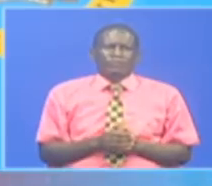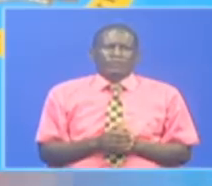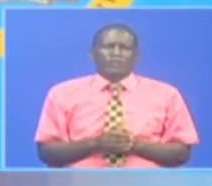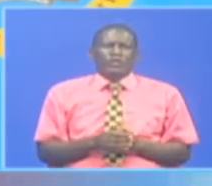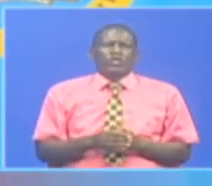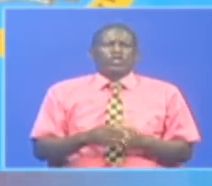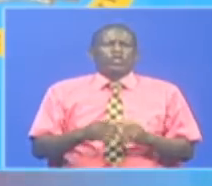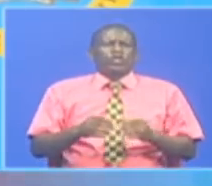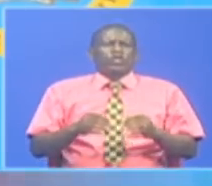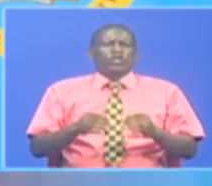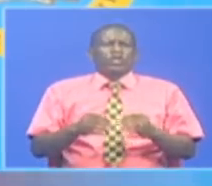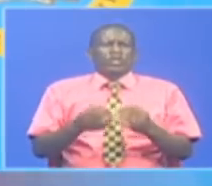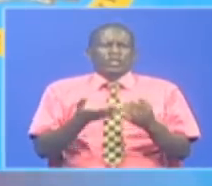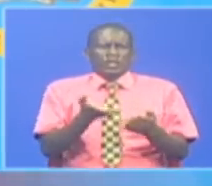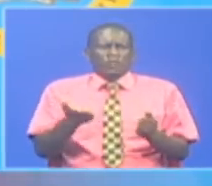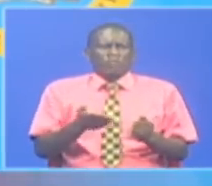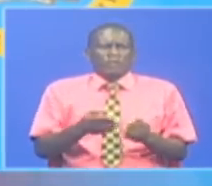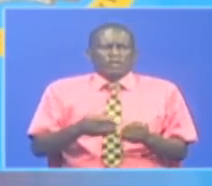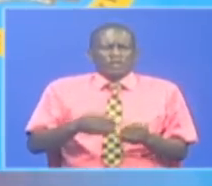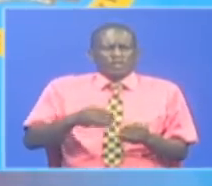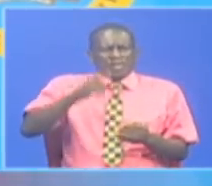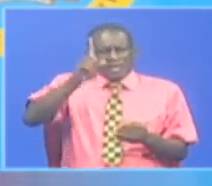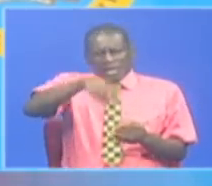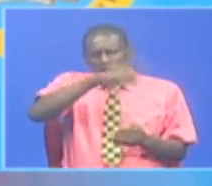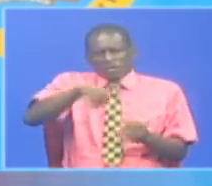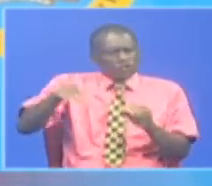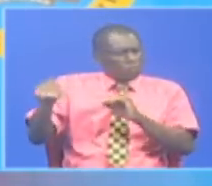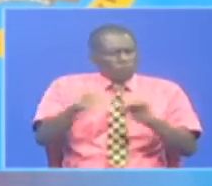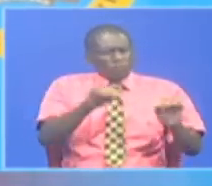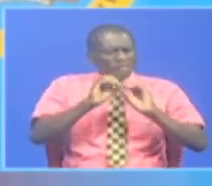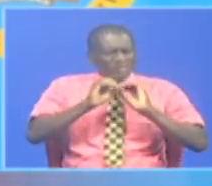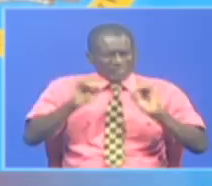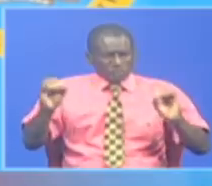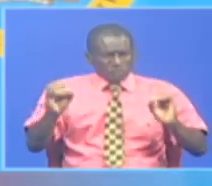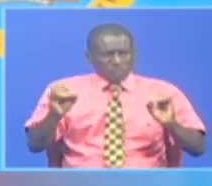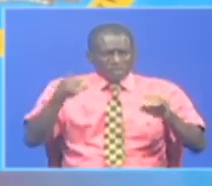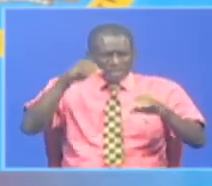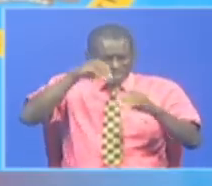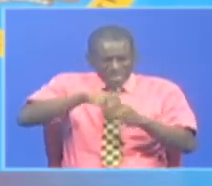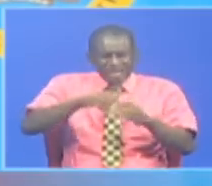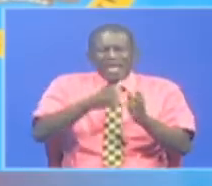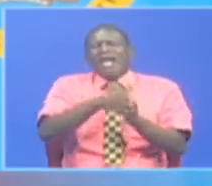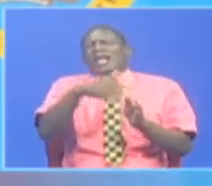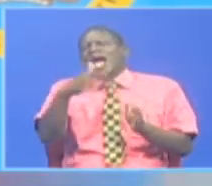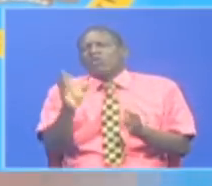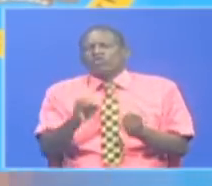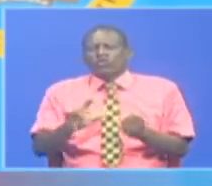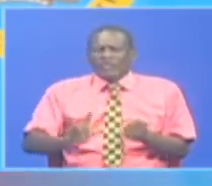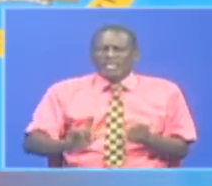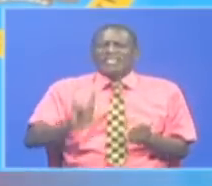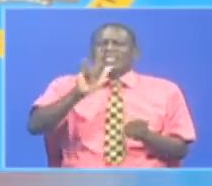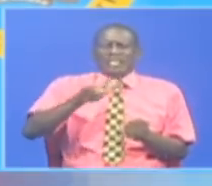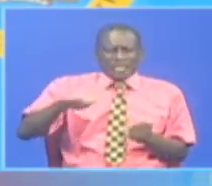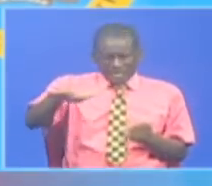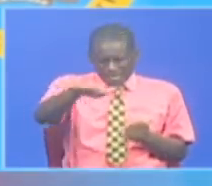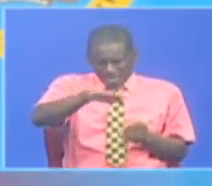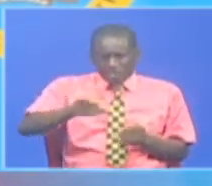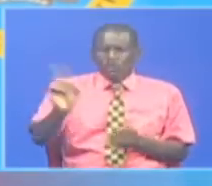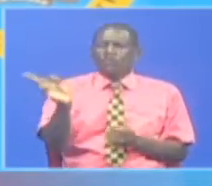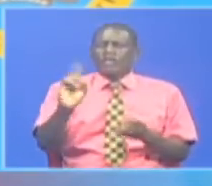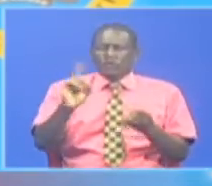shall be cessation of movement in and out of Eastleigh area of